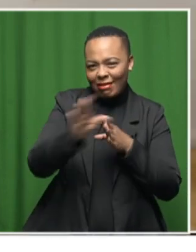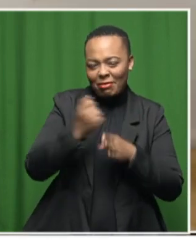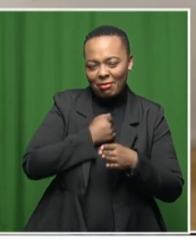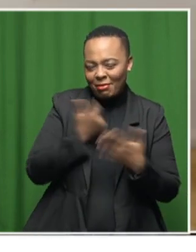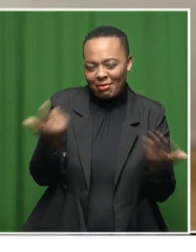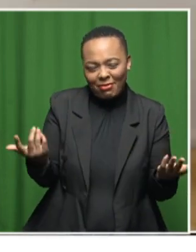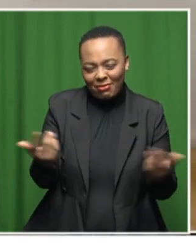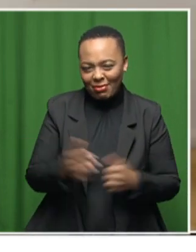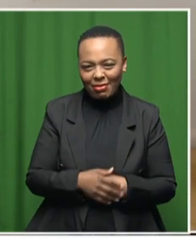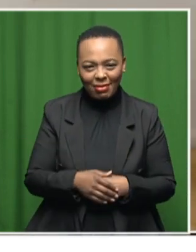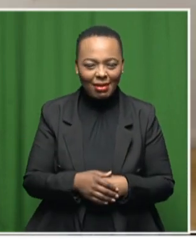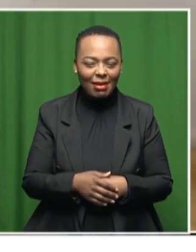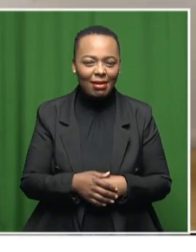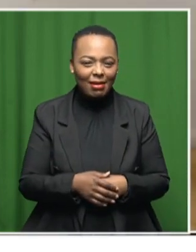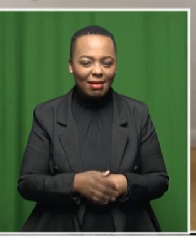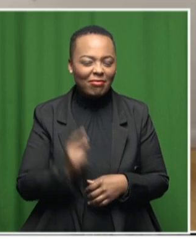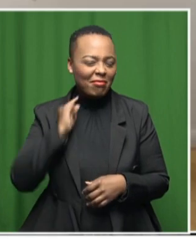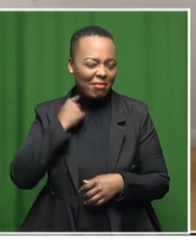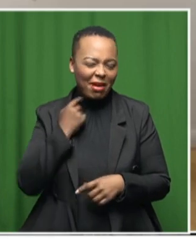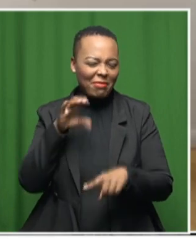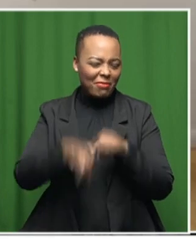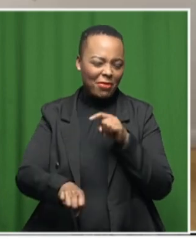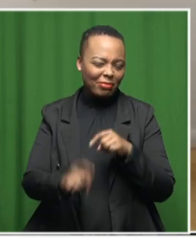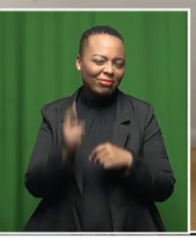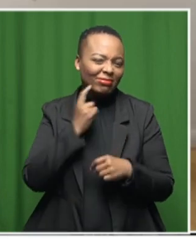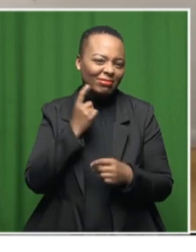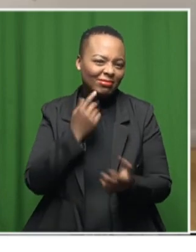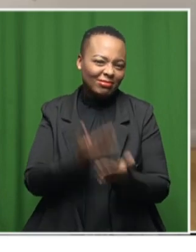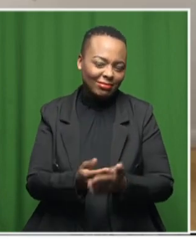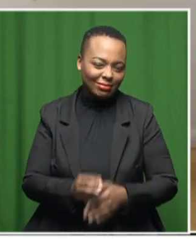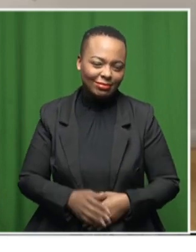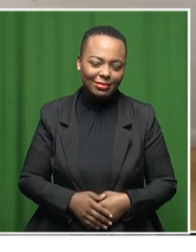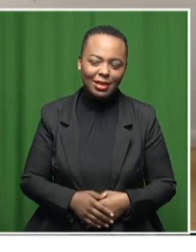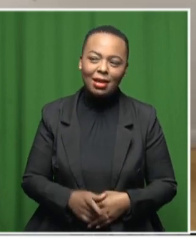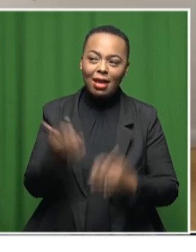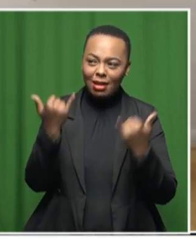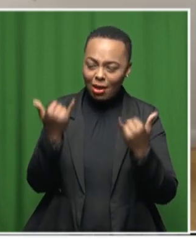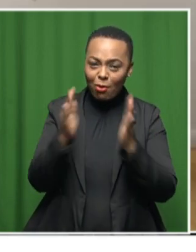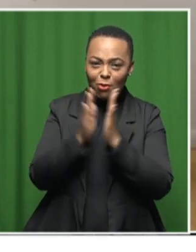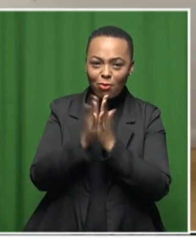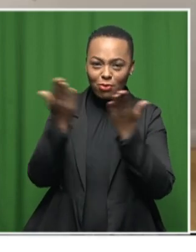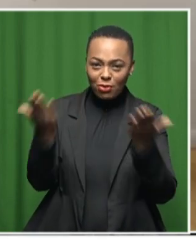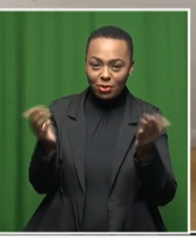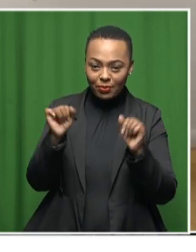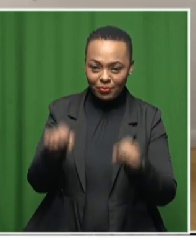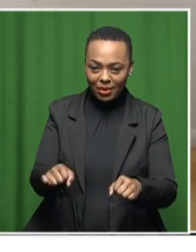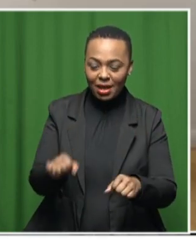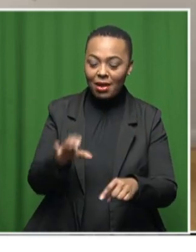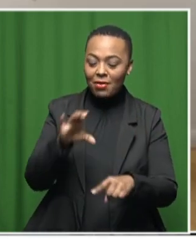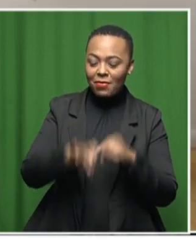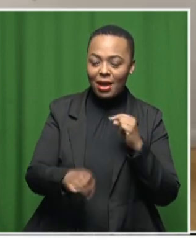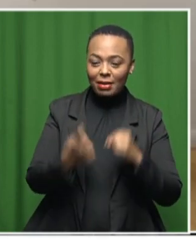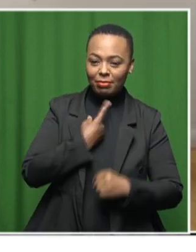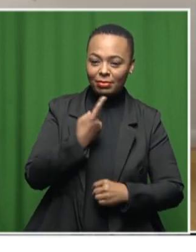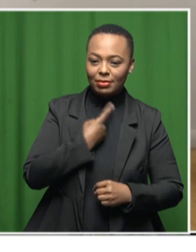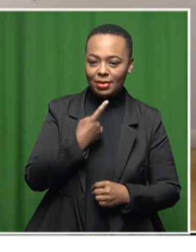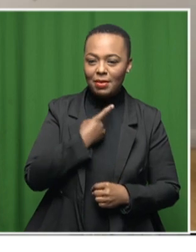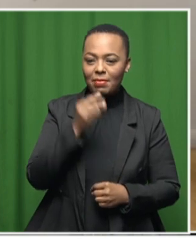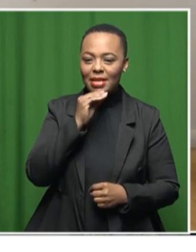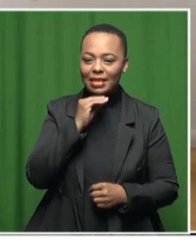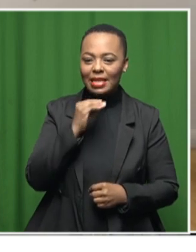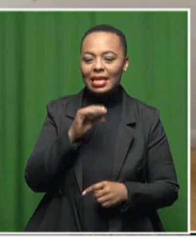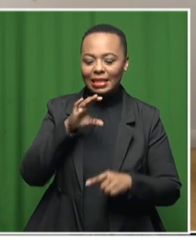Now, talk to us about your book, Finding Me. That's a book on self-discovery. I mean, what's the inspiration behind this